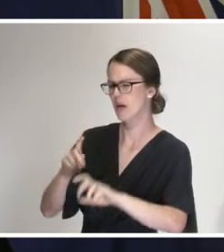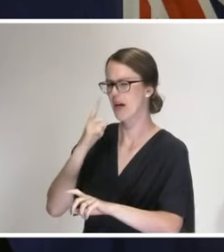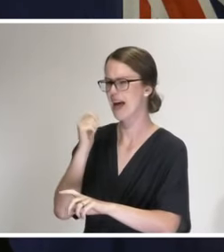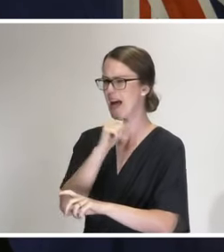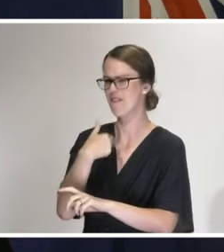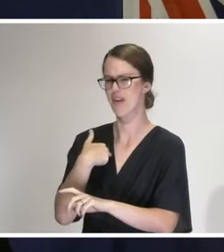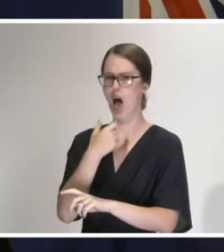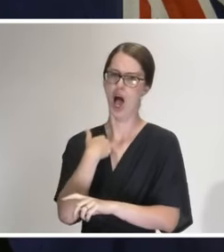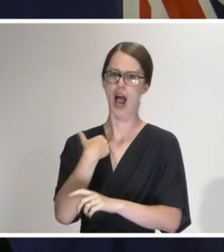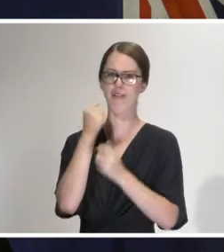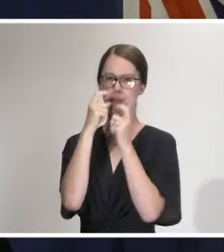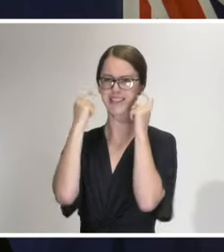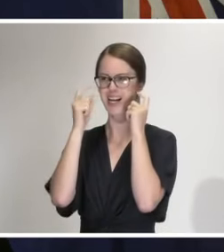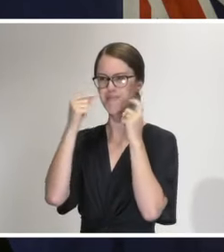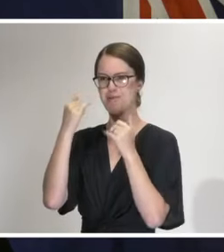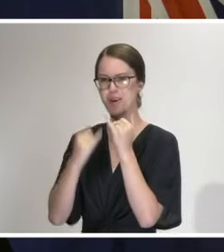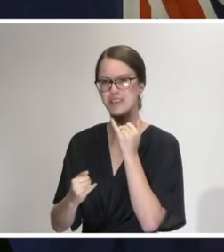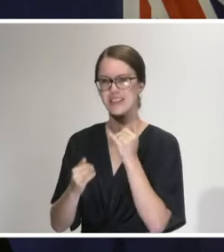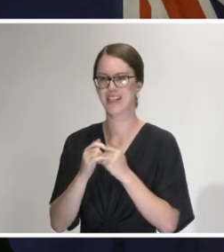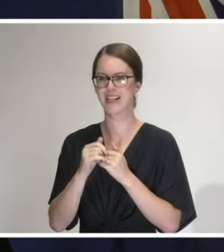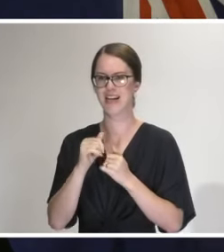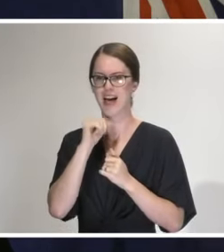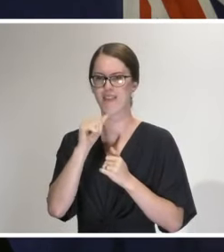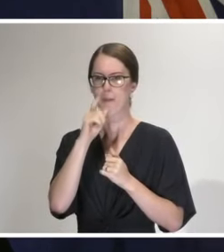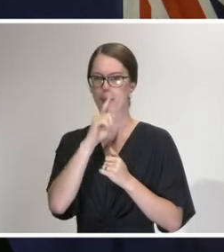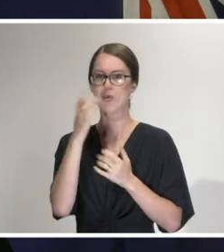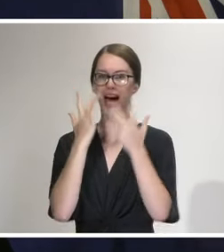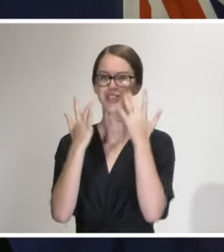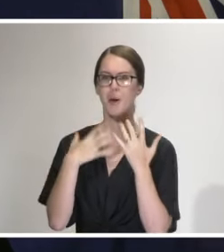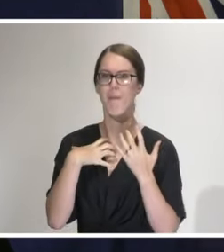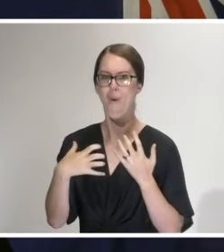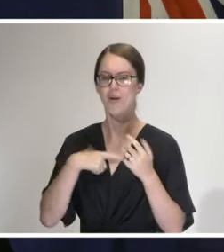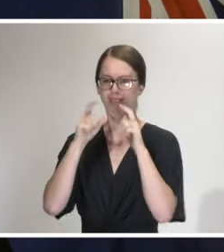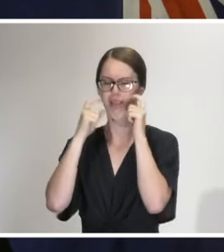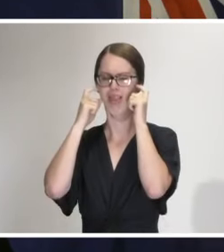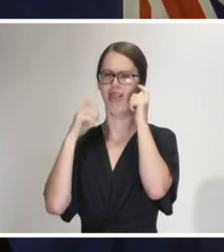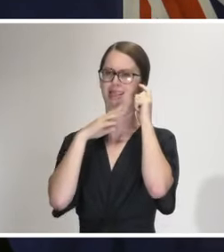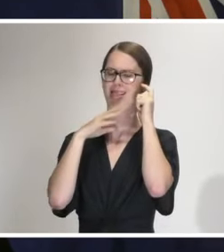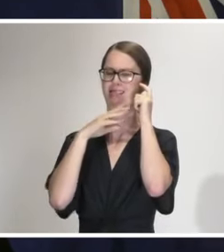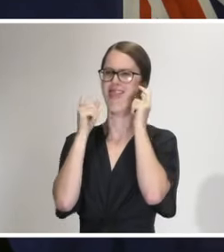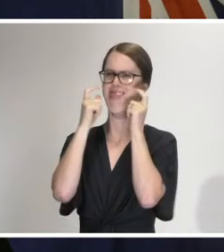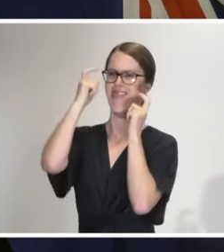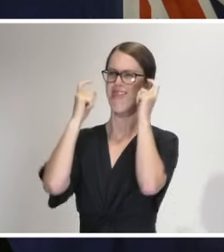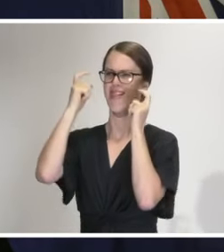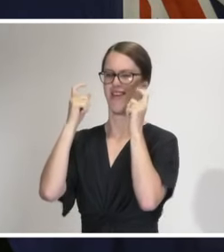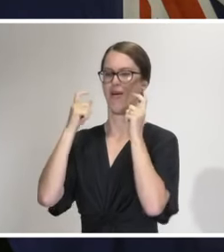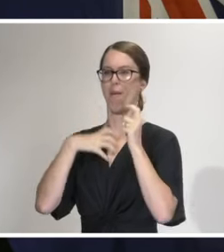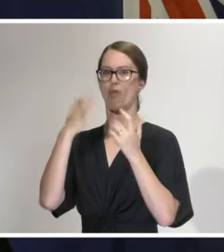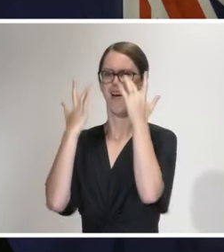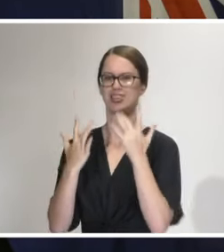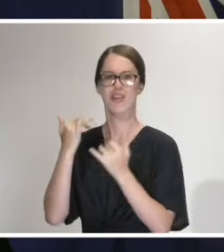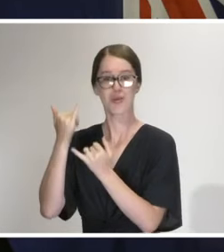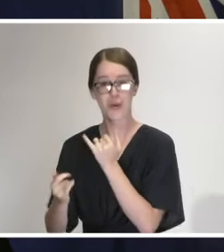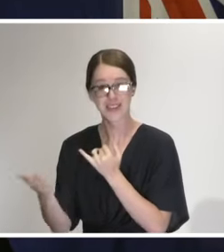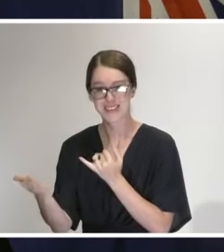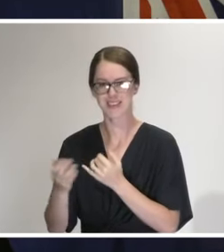mask can also do harm, such as when it leads to people touching their face more often because of the discomfort with wearing a mask. And